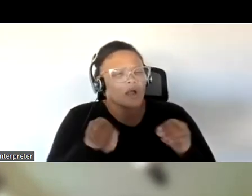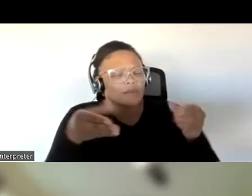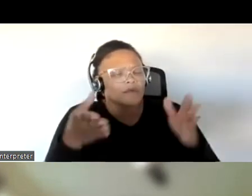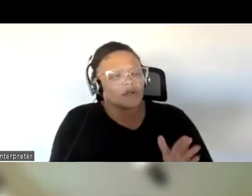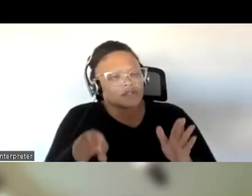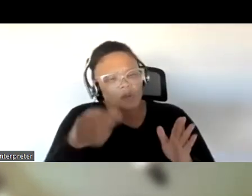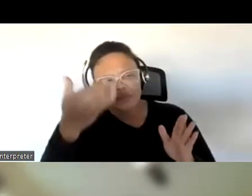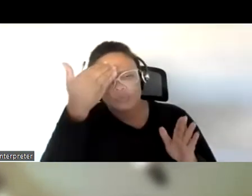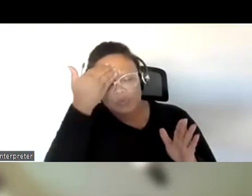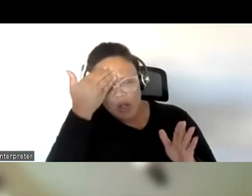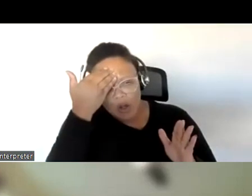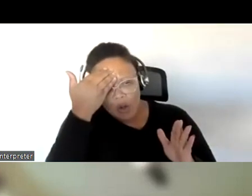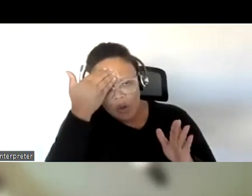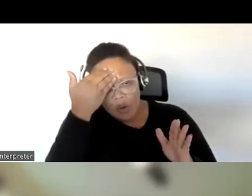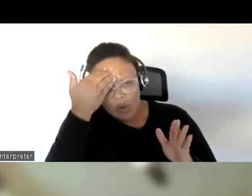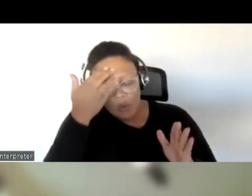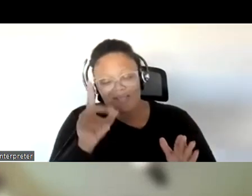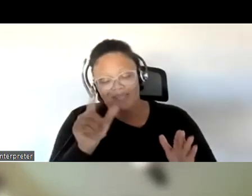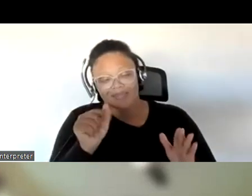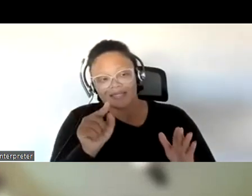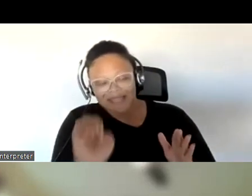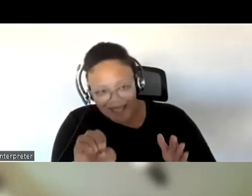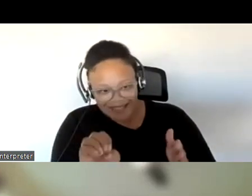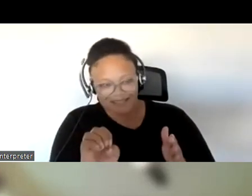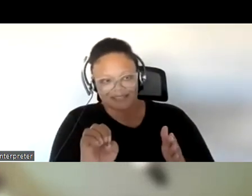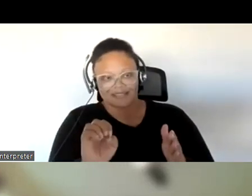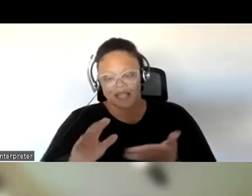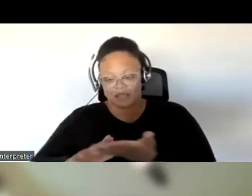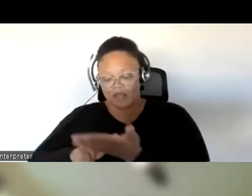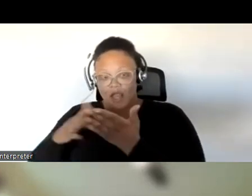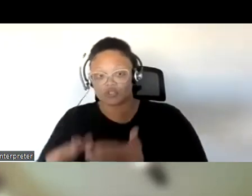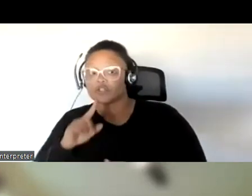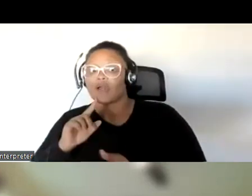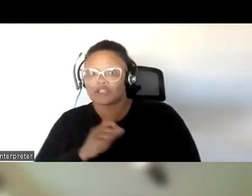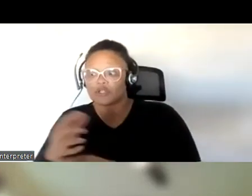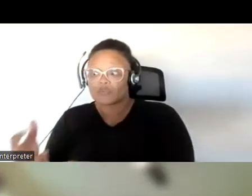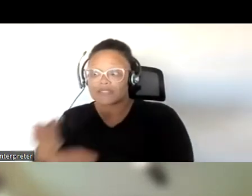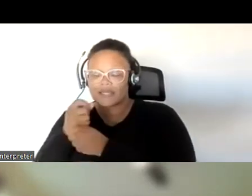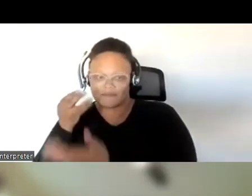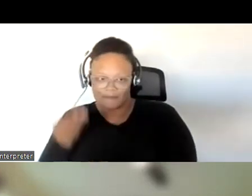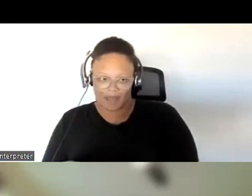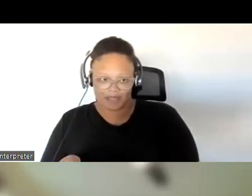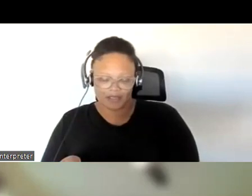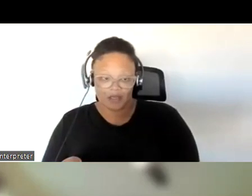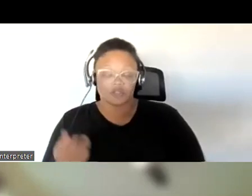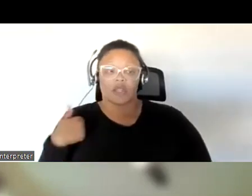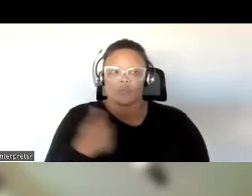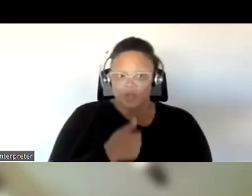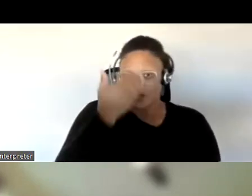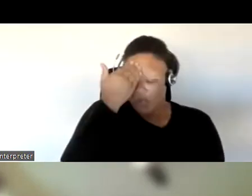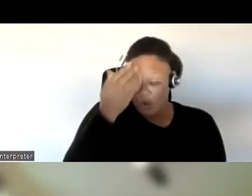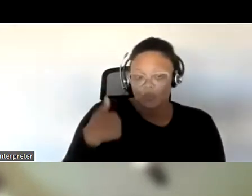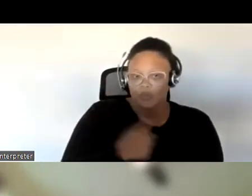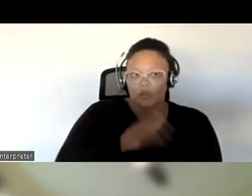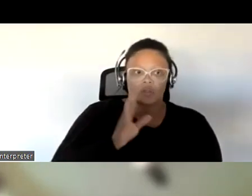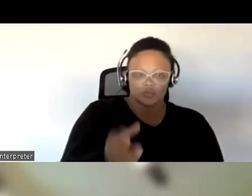to know the date that a contractor actually received the funds so that we know that we're receiving the funds within